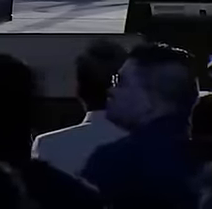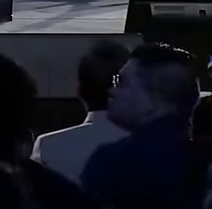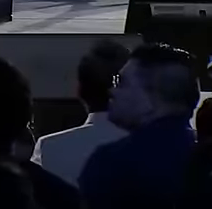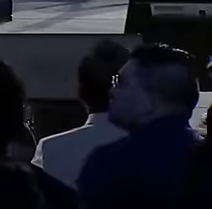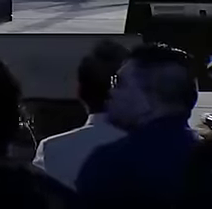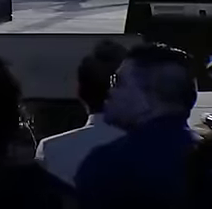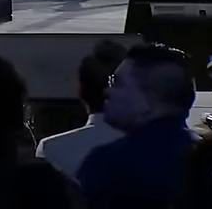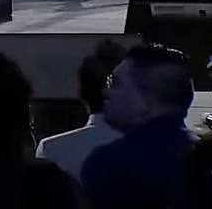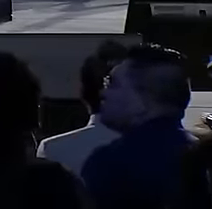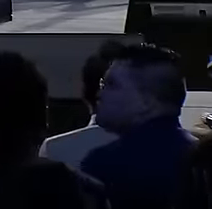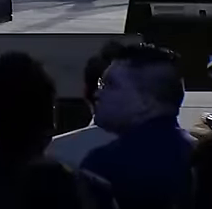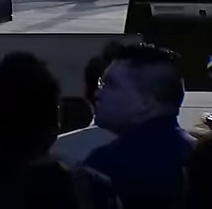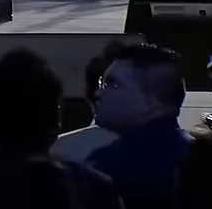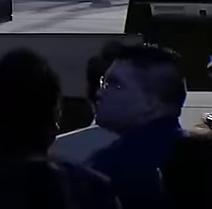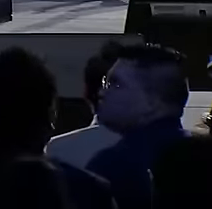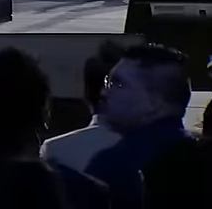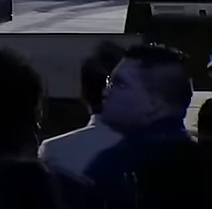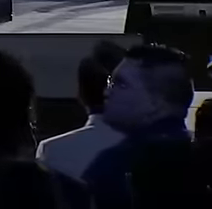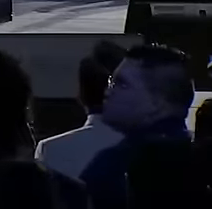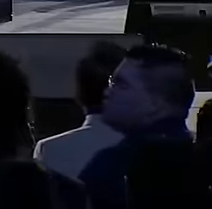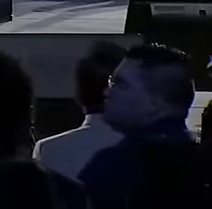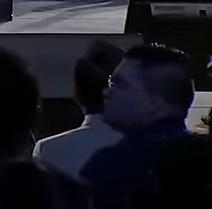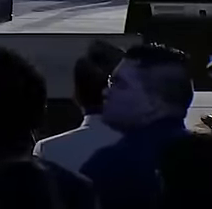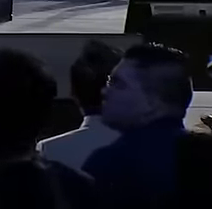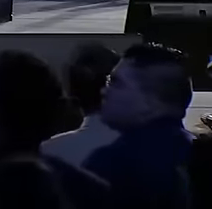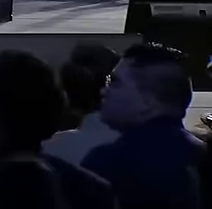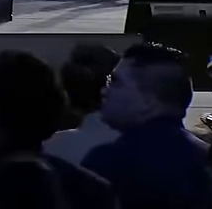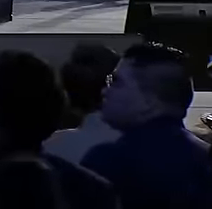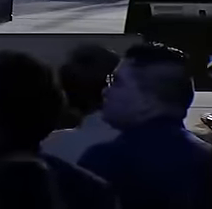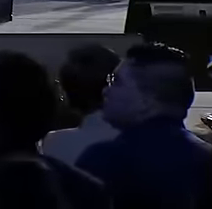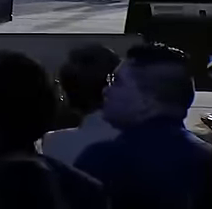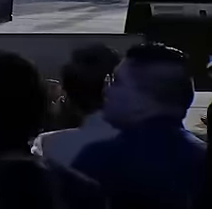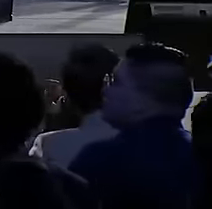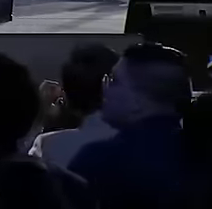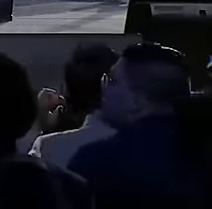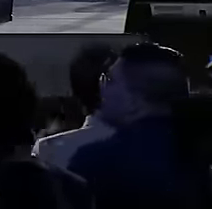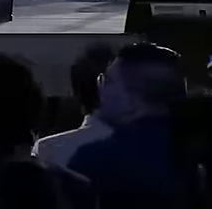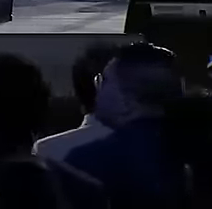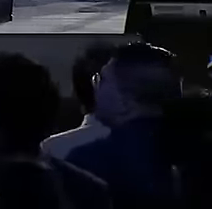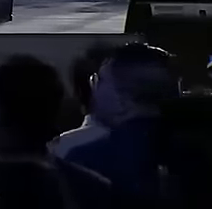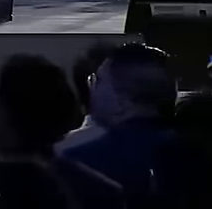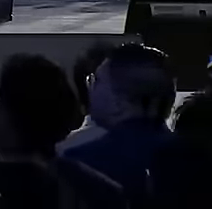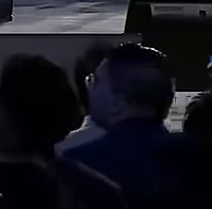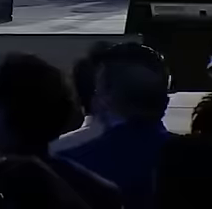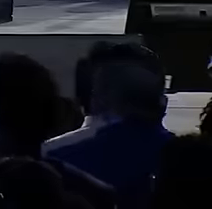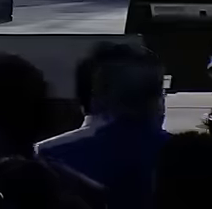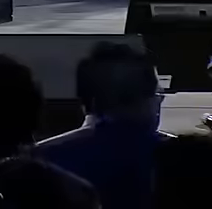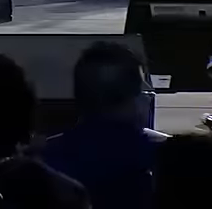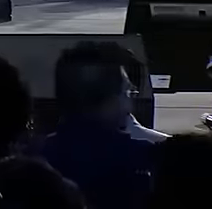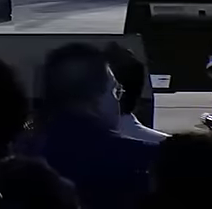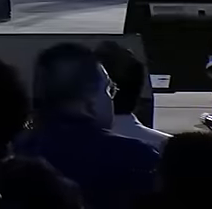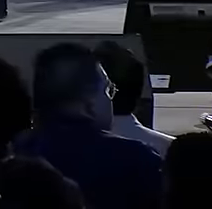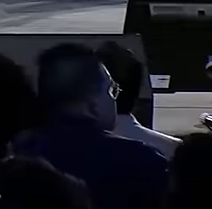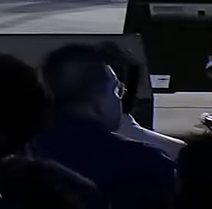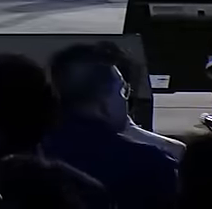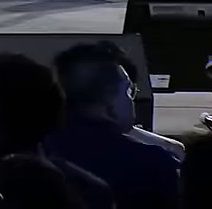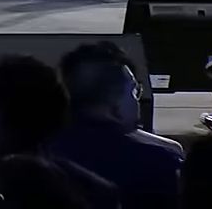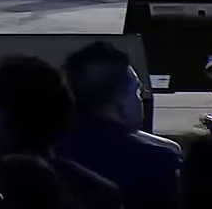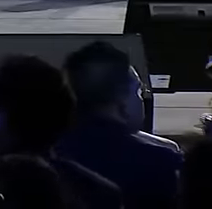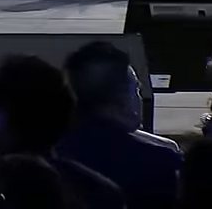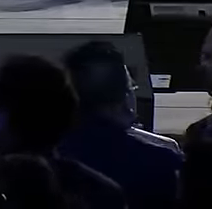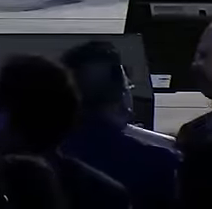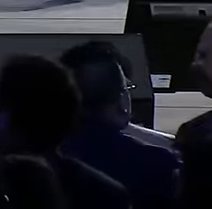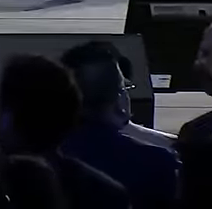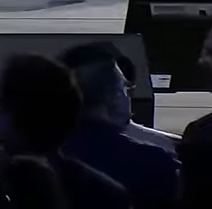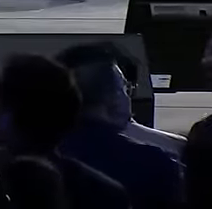bendición. Do we have pastors all the way around? Tenemos pastores alrededor. Because Bishop, this is what the Lord told me. Porque